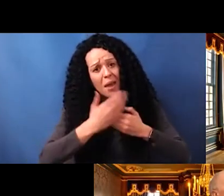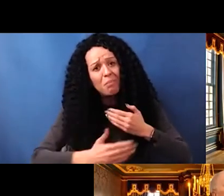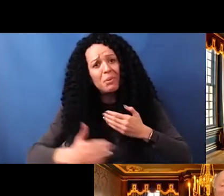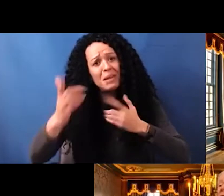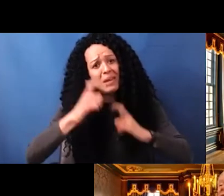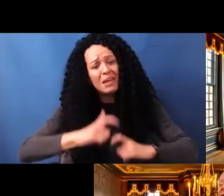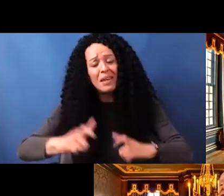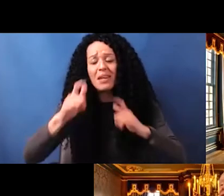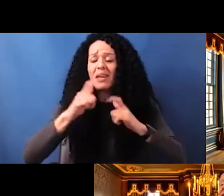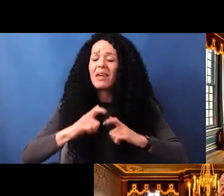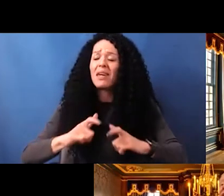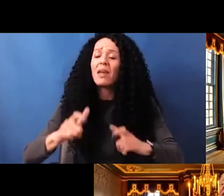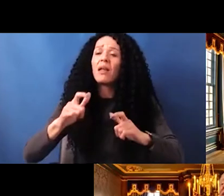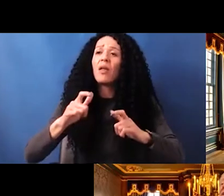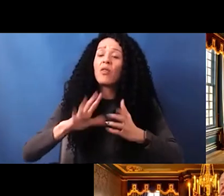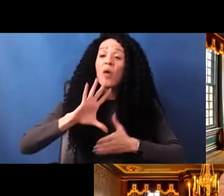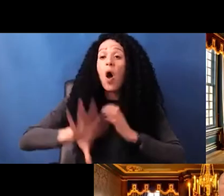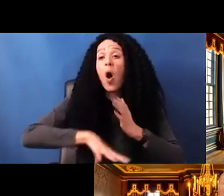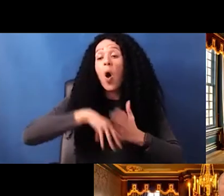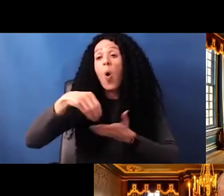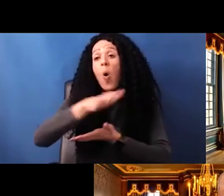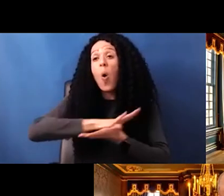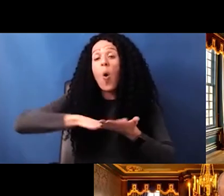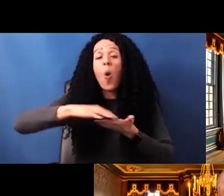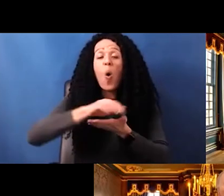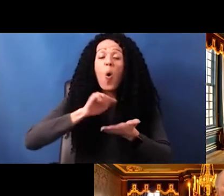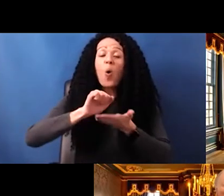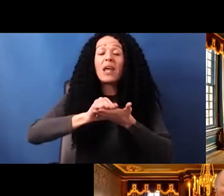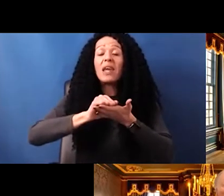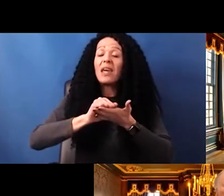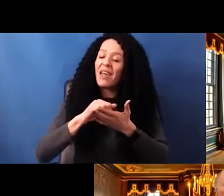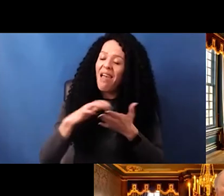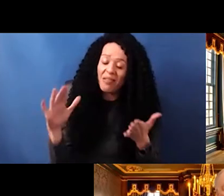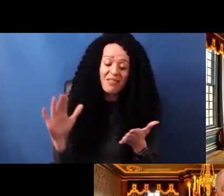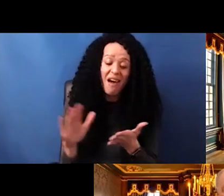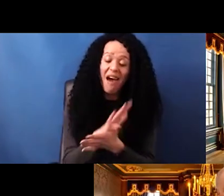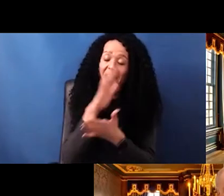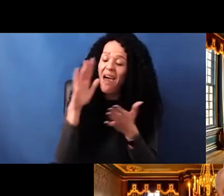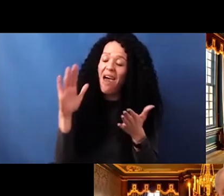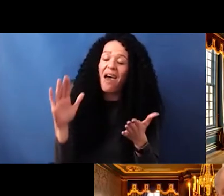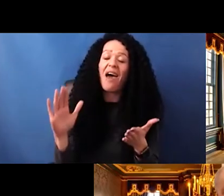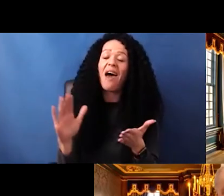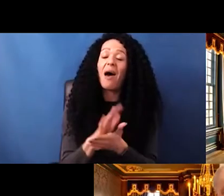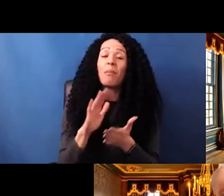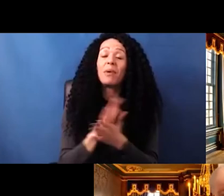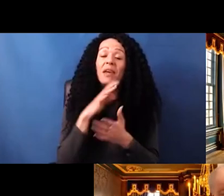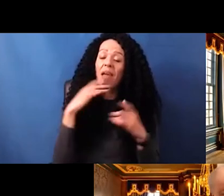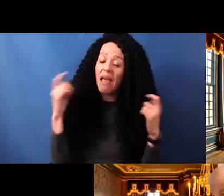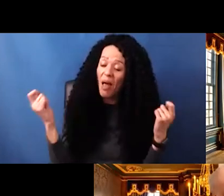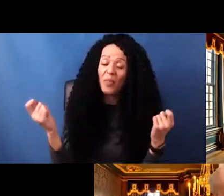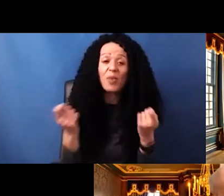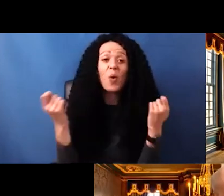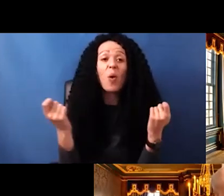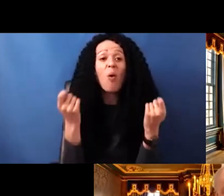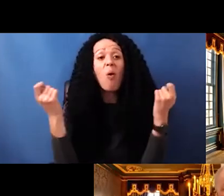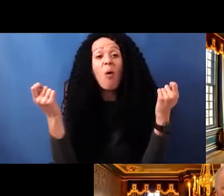may be the holy and the happy and